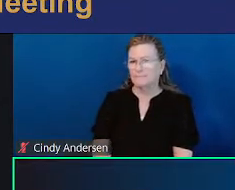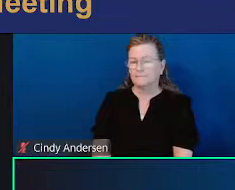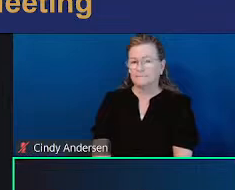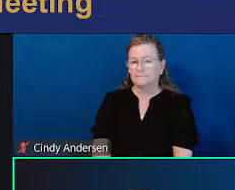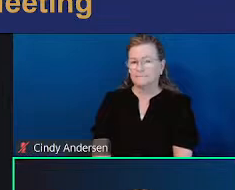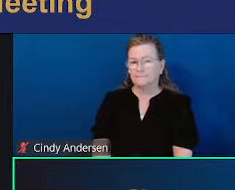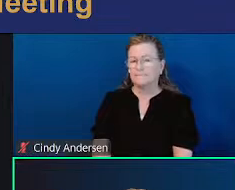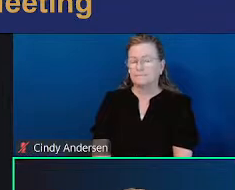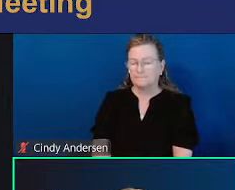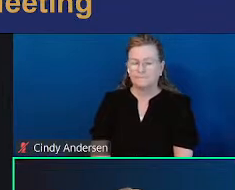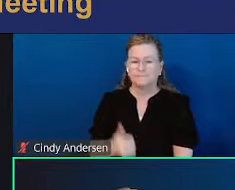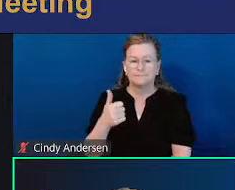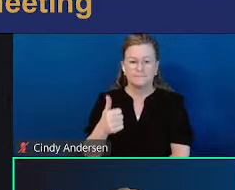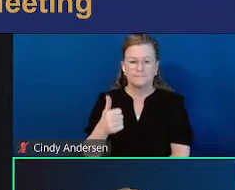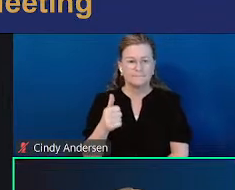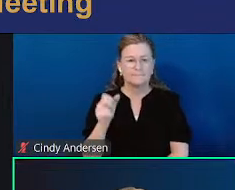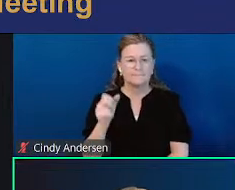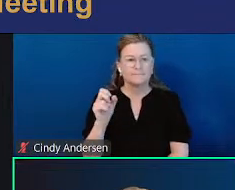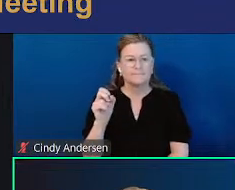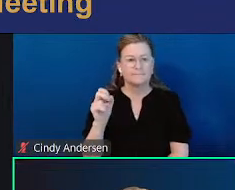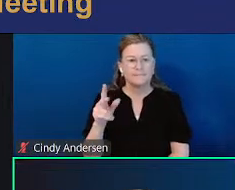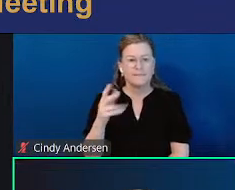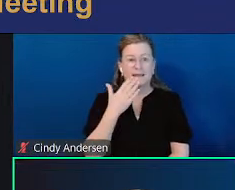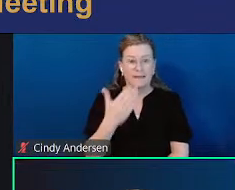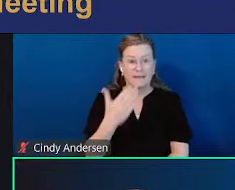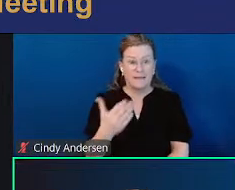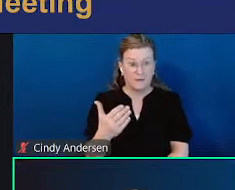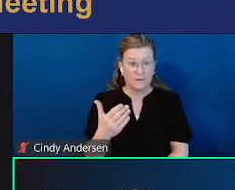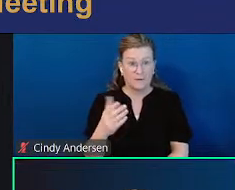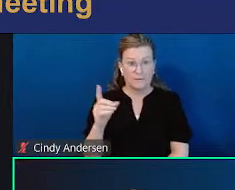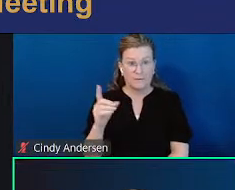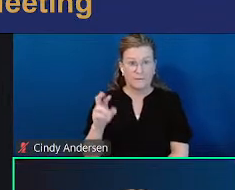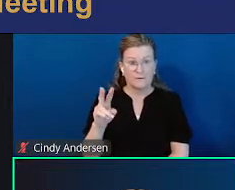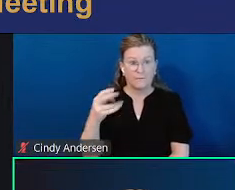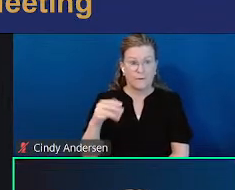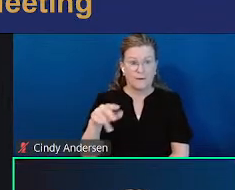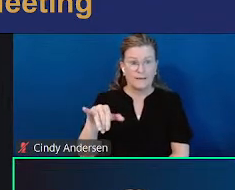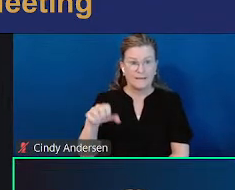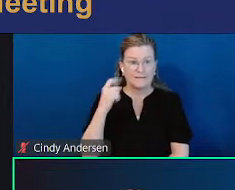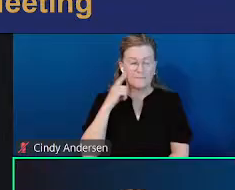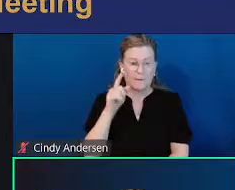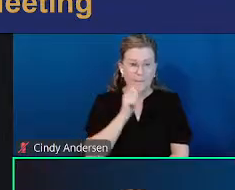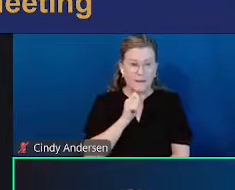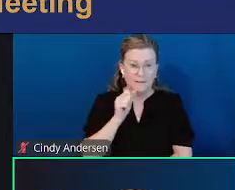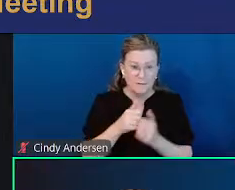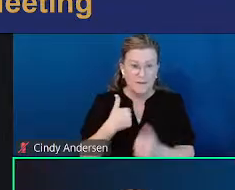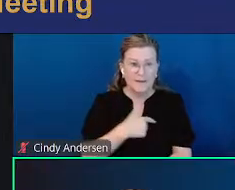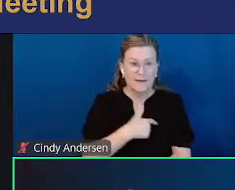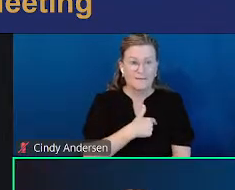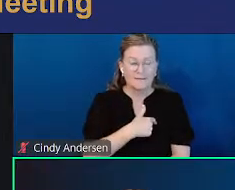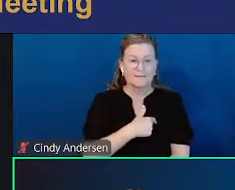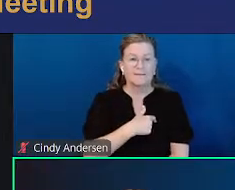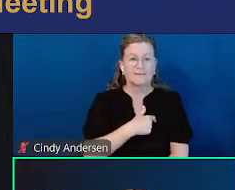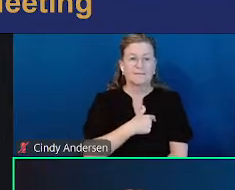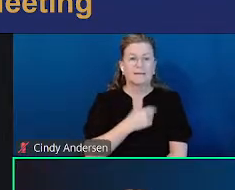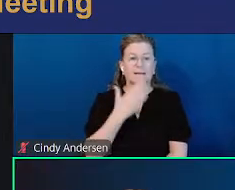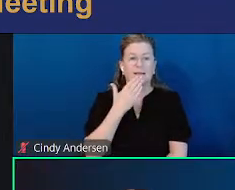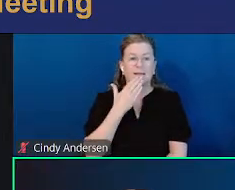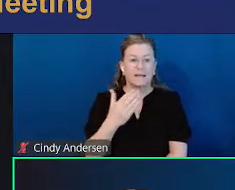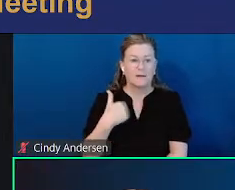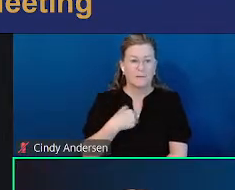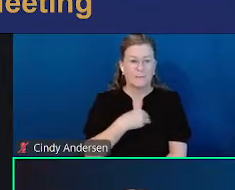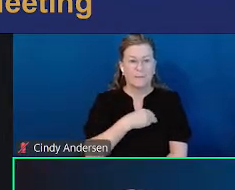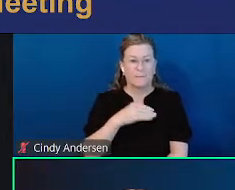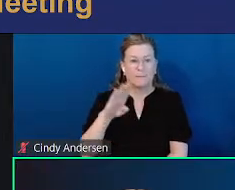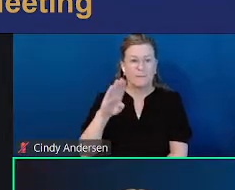There we go. And thank you, Dr. Voorhees, for your patience with us. And thank you, Member Brenton,